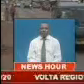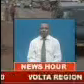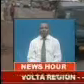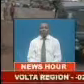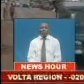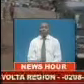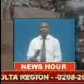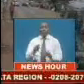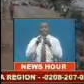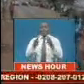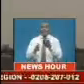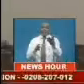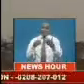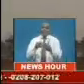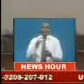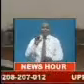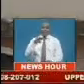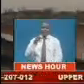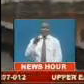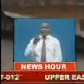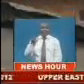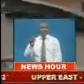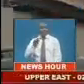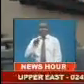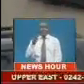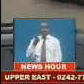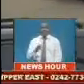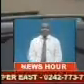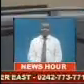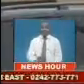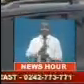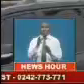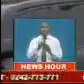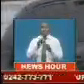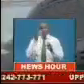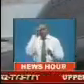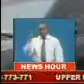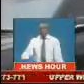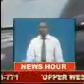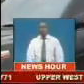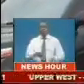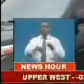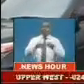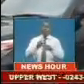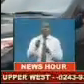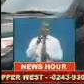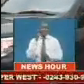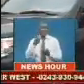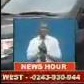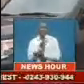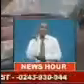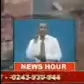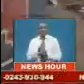It's a remote community near Chira in the Bunahafo region. It is quite unknown in contributing to the history of